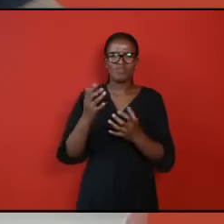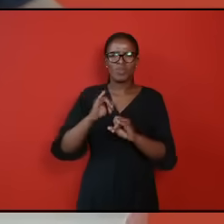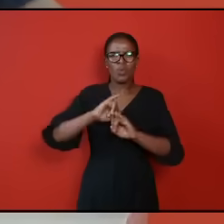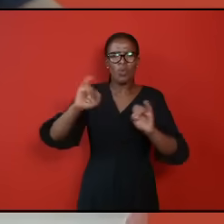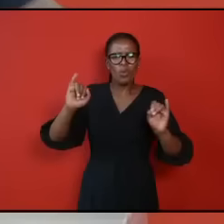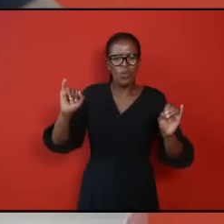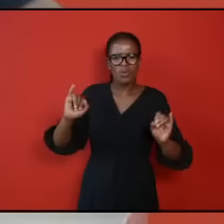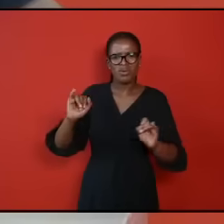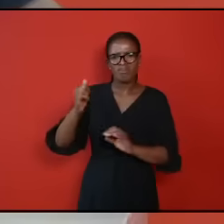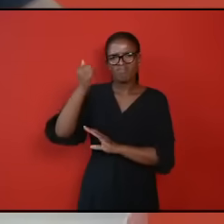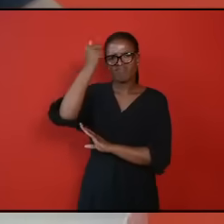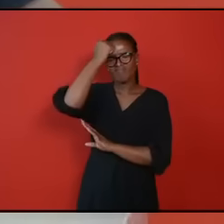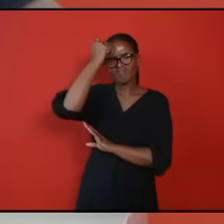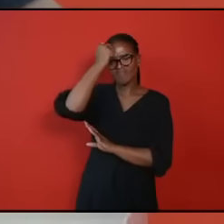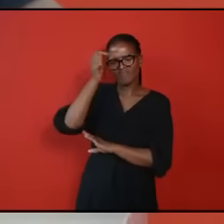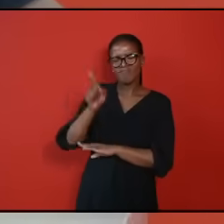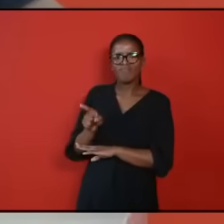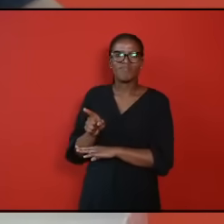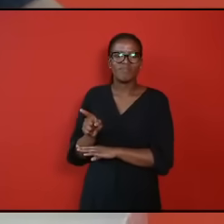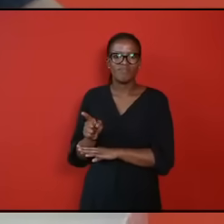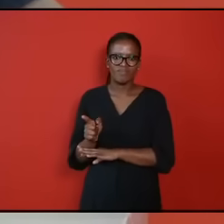Reckless, childish reckless.